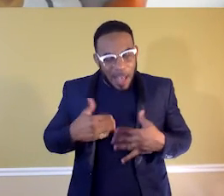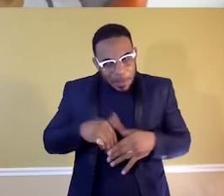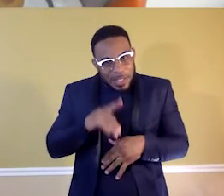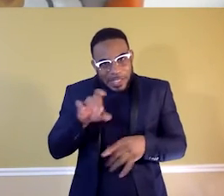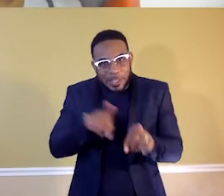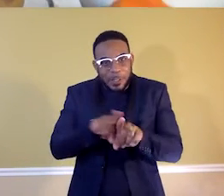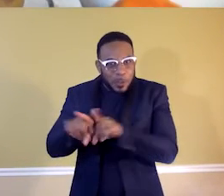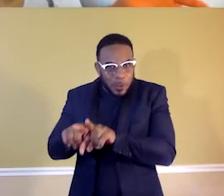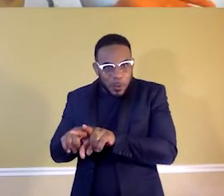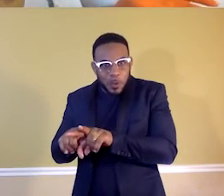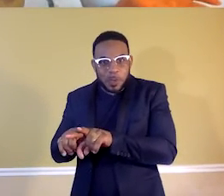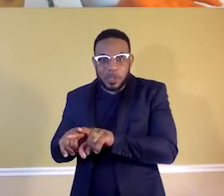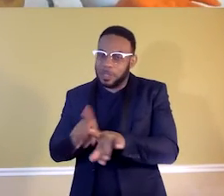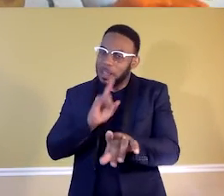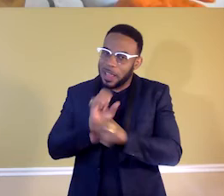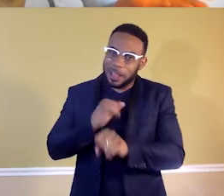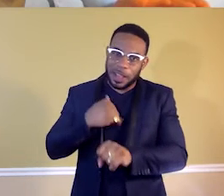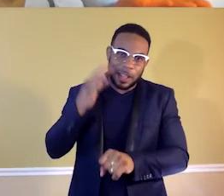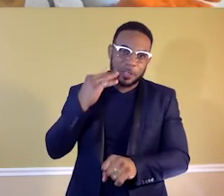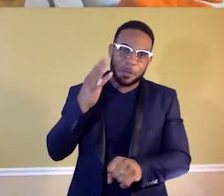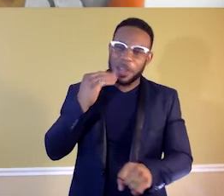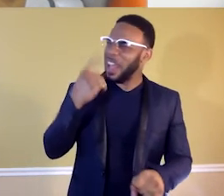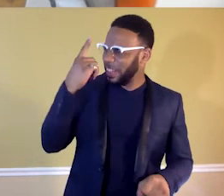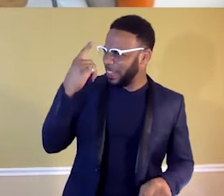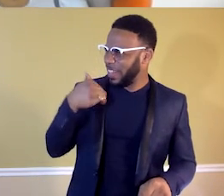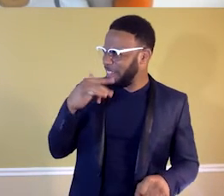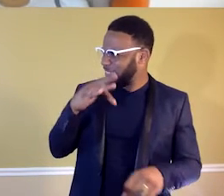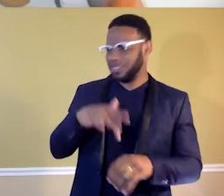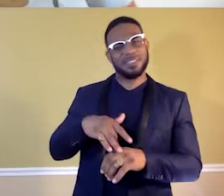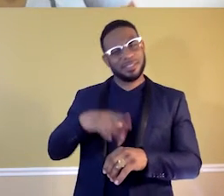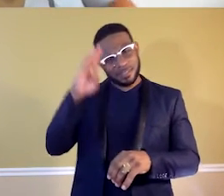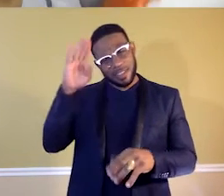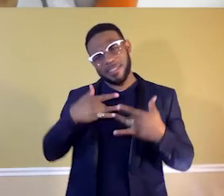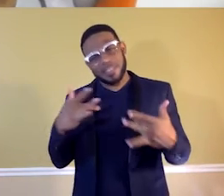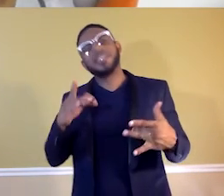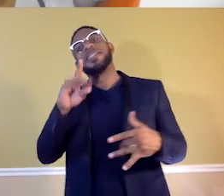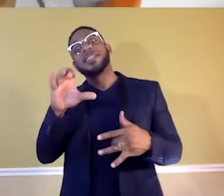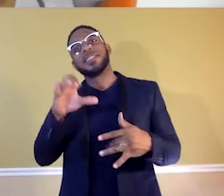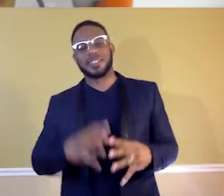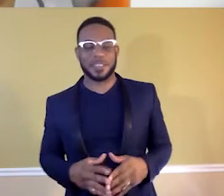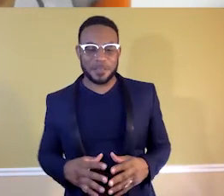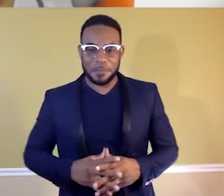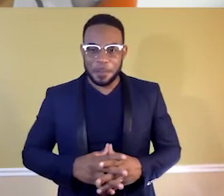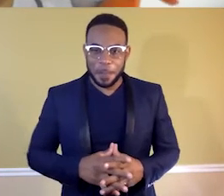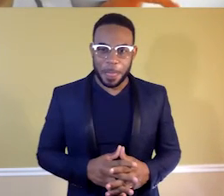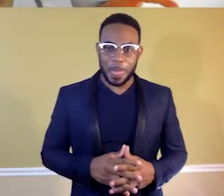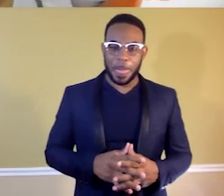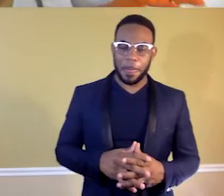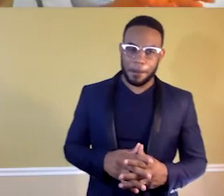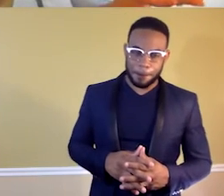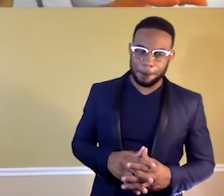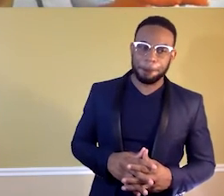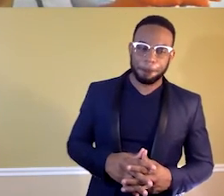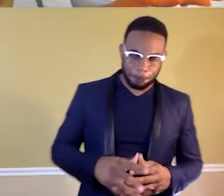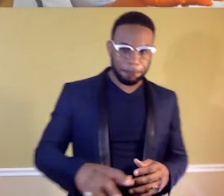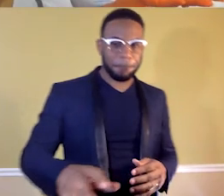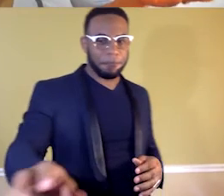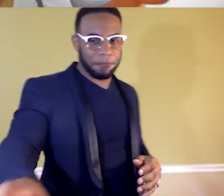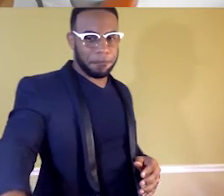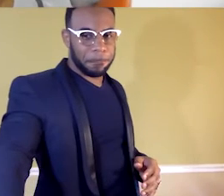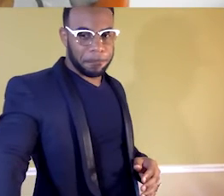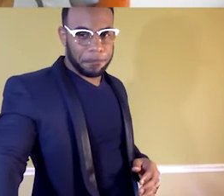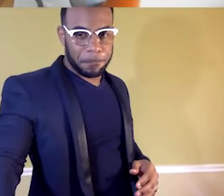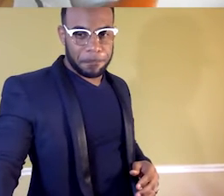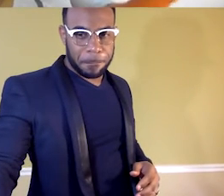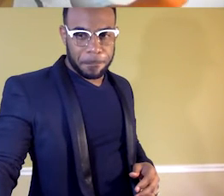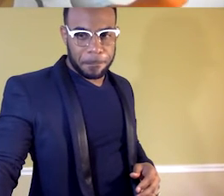DC too. And actually I think I've been to, hey, DC in the house. Um, so